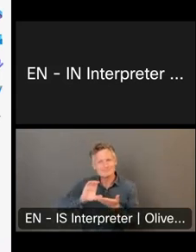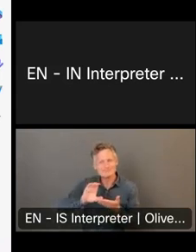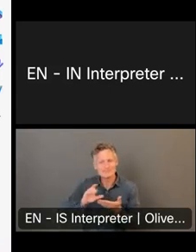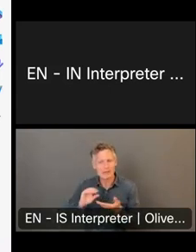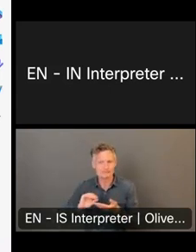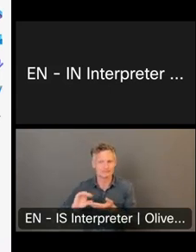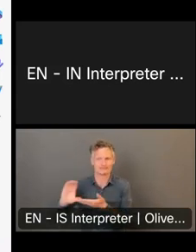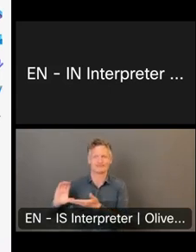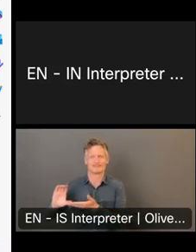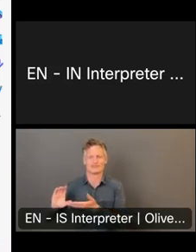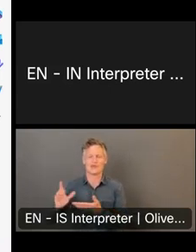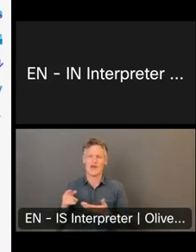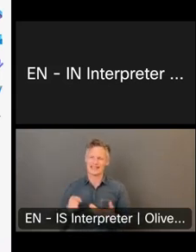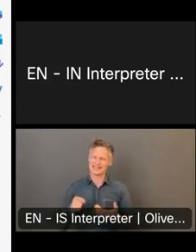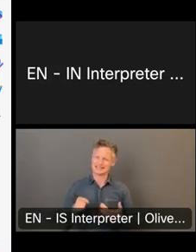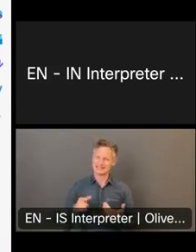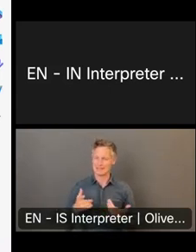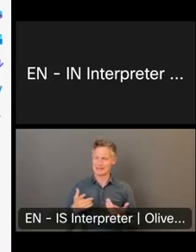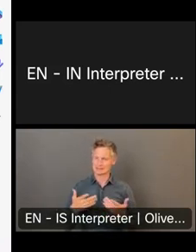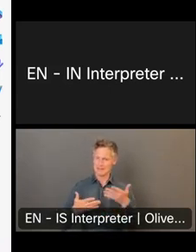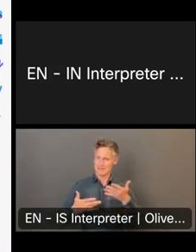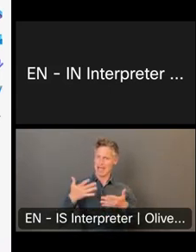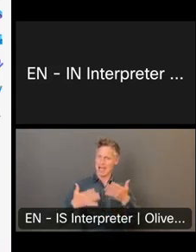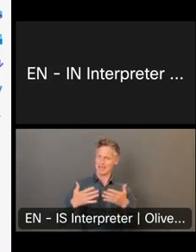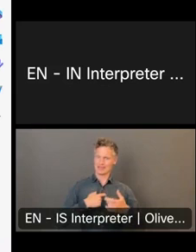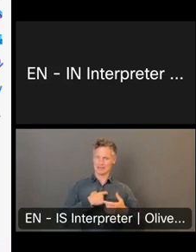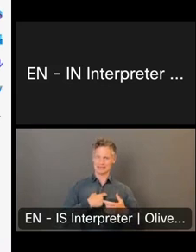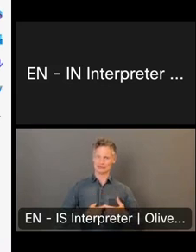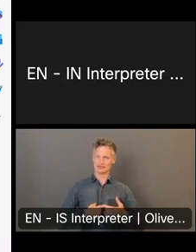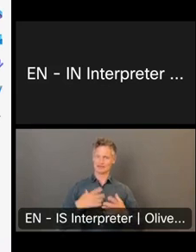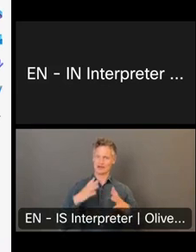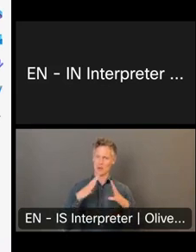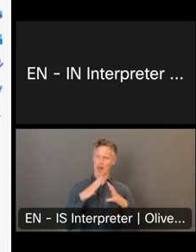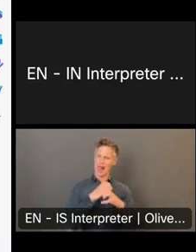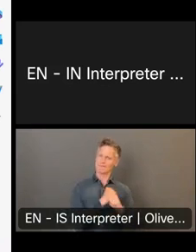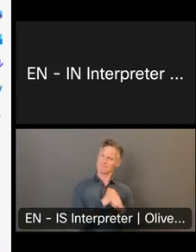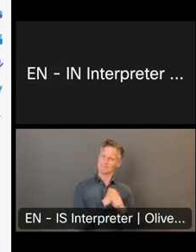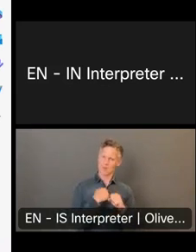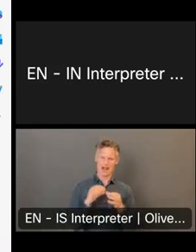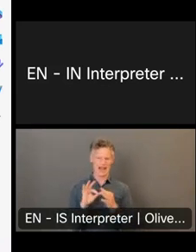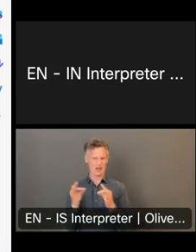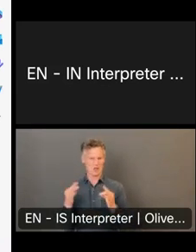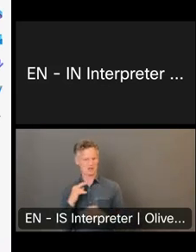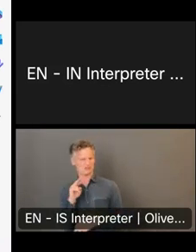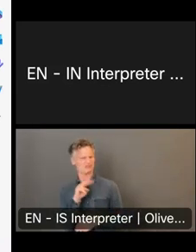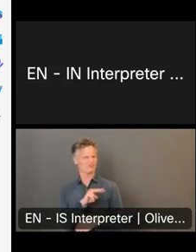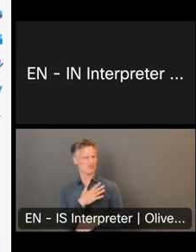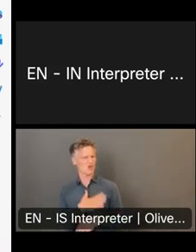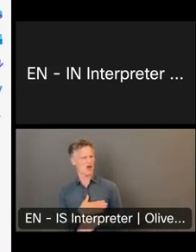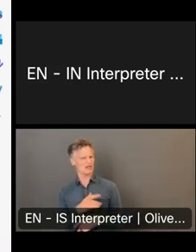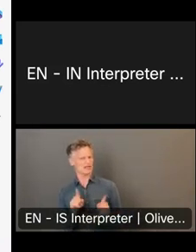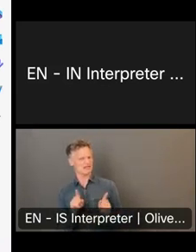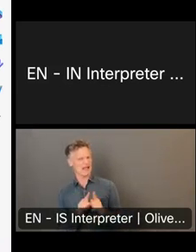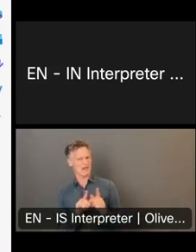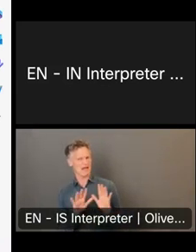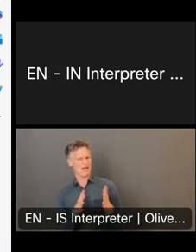purity that mathematicians capture, and that Pagnini was also interested in capturing in within